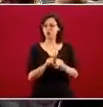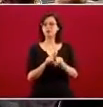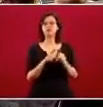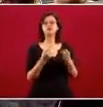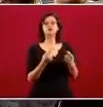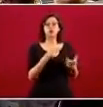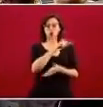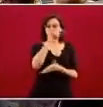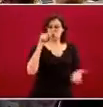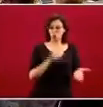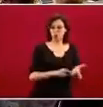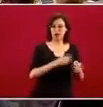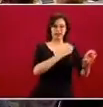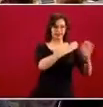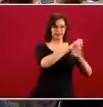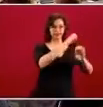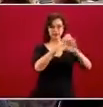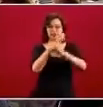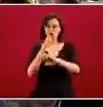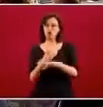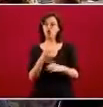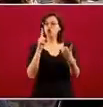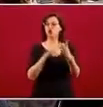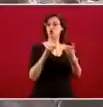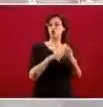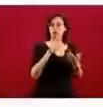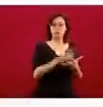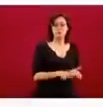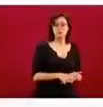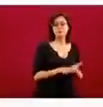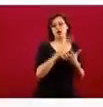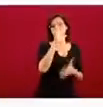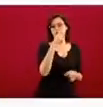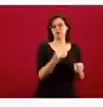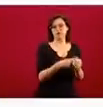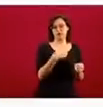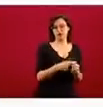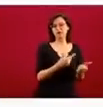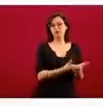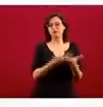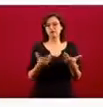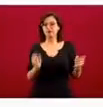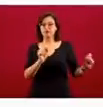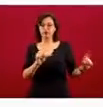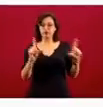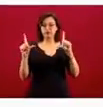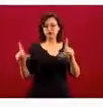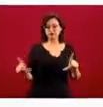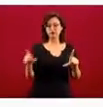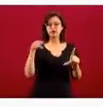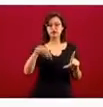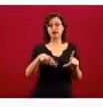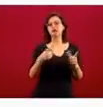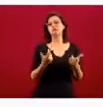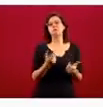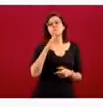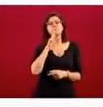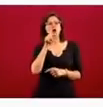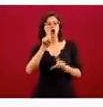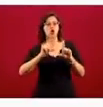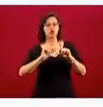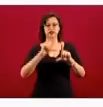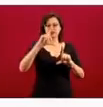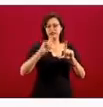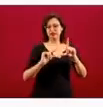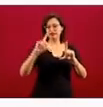but that was a map. This one is a chart form, and we're basically looking at the highest concentration according